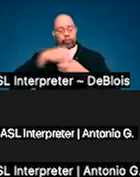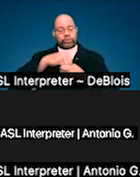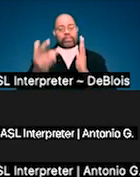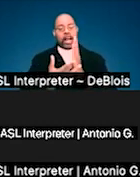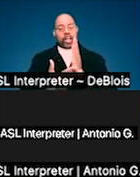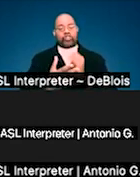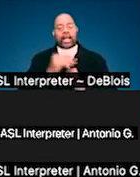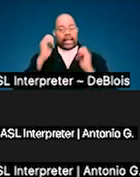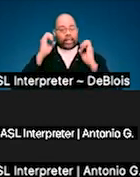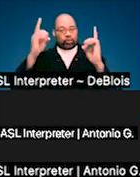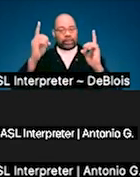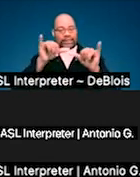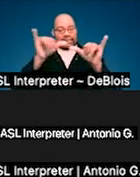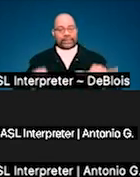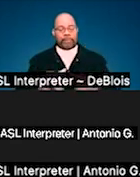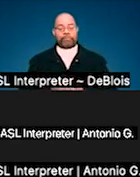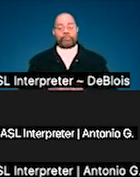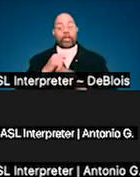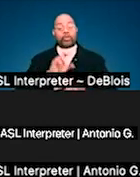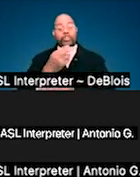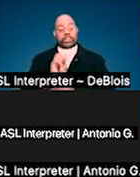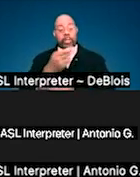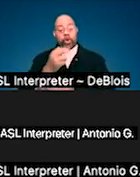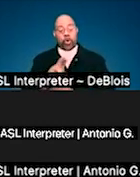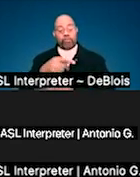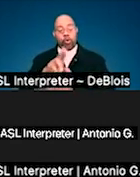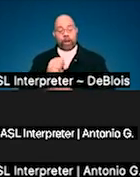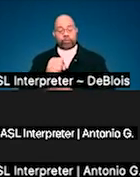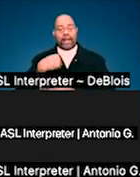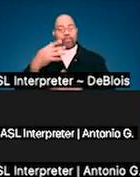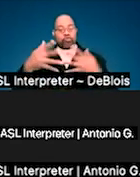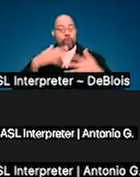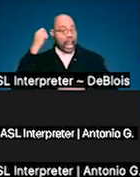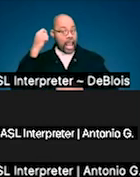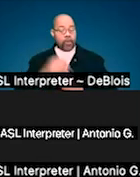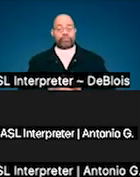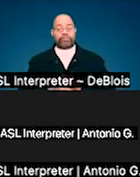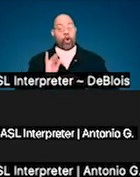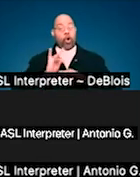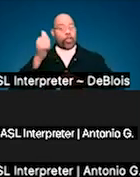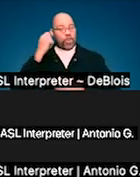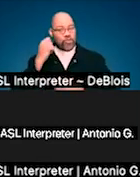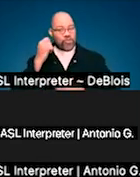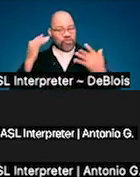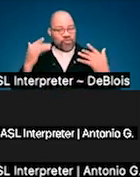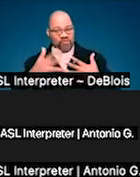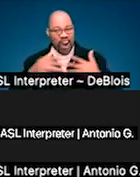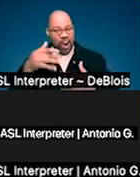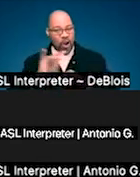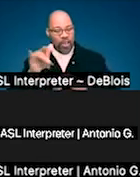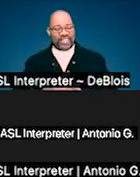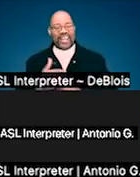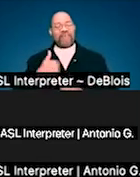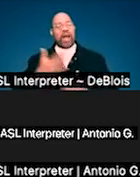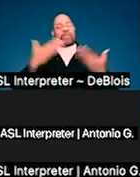Technology and Education Systems. I use she, her pronouns, and I have gray hair, early gray. I'm so glad to